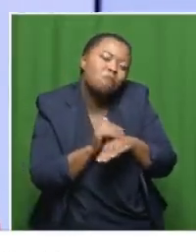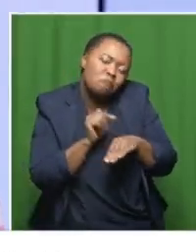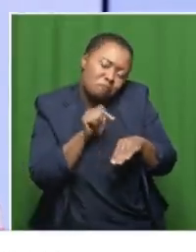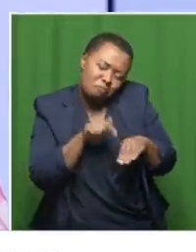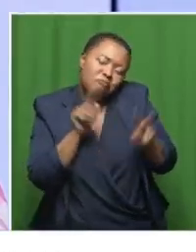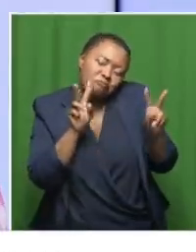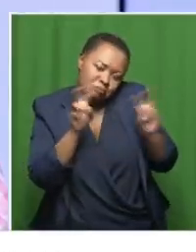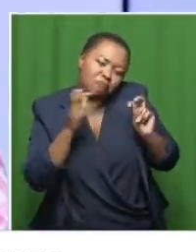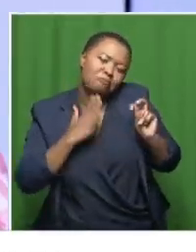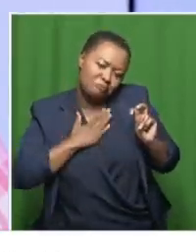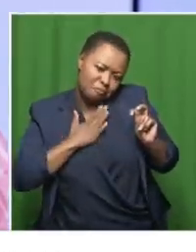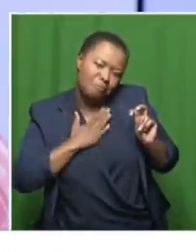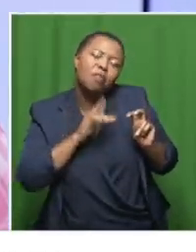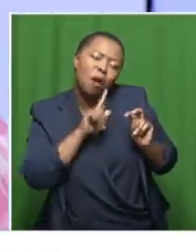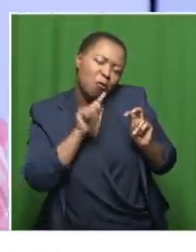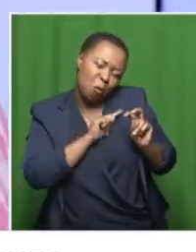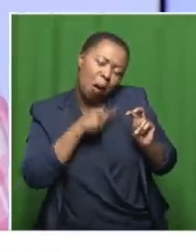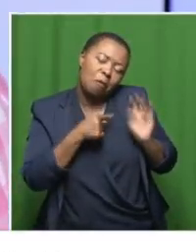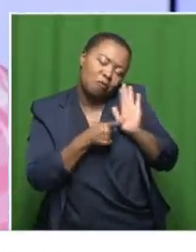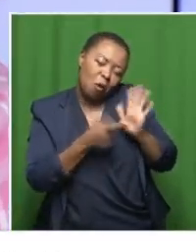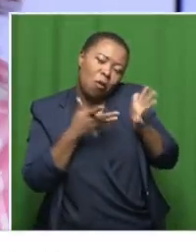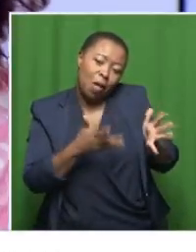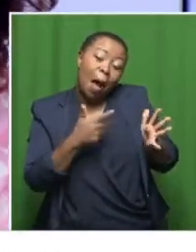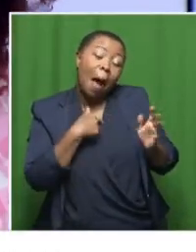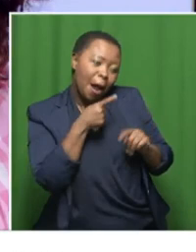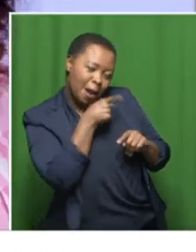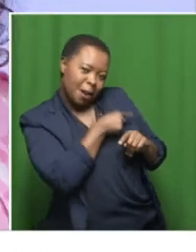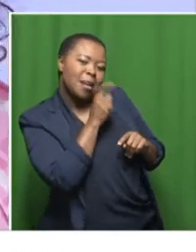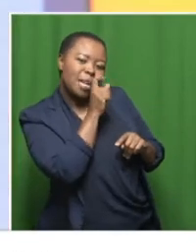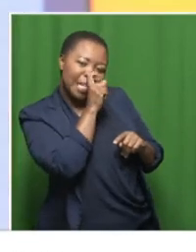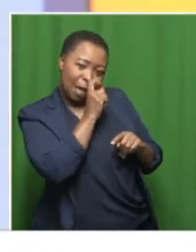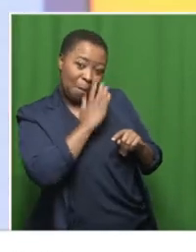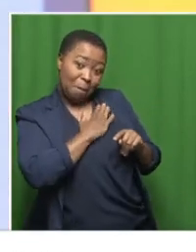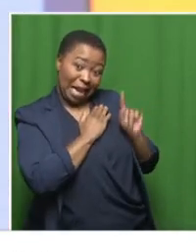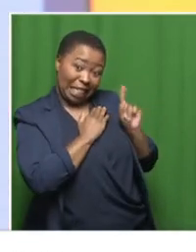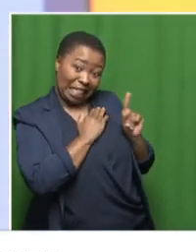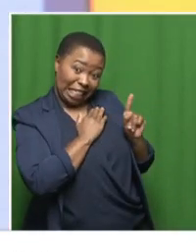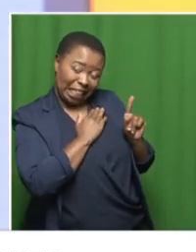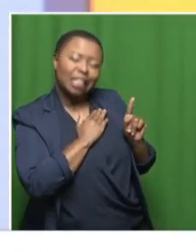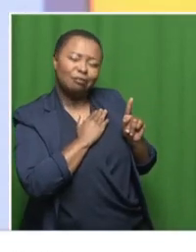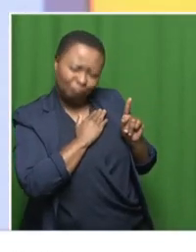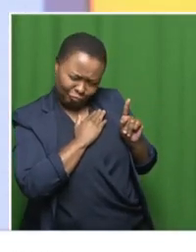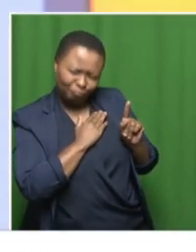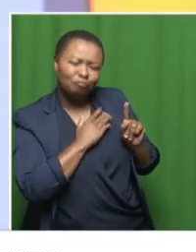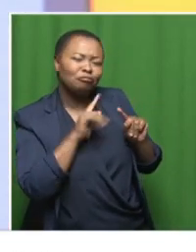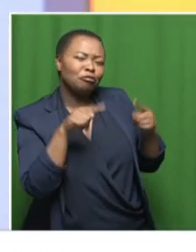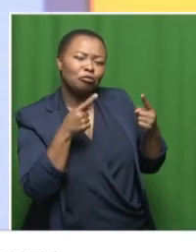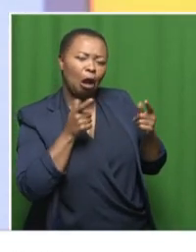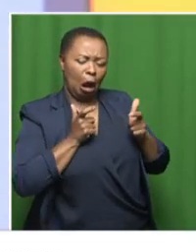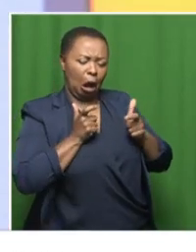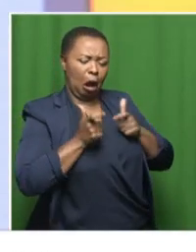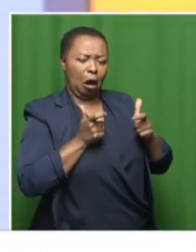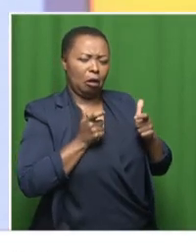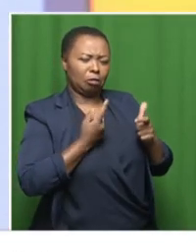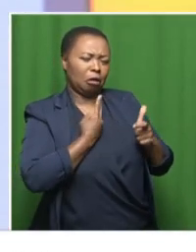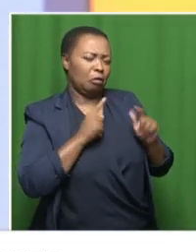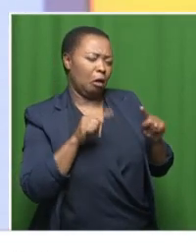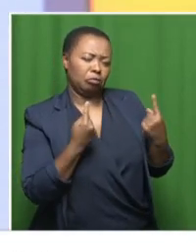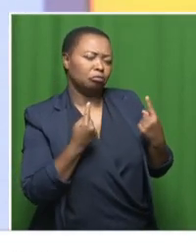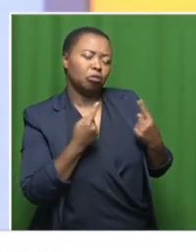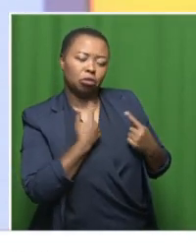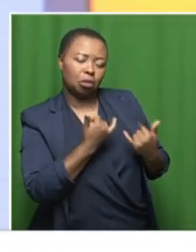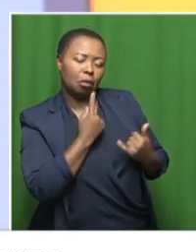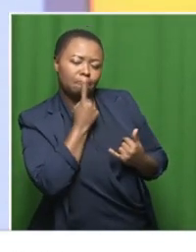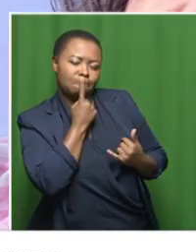issue, and that's why I'm in this show. This is my sister, Matty. She struggles with impulse control. She's not talking now